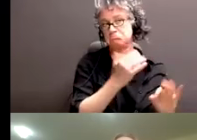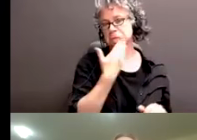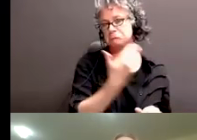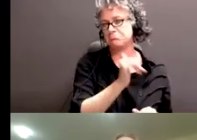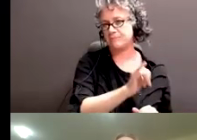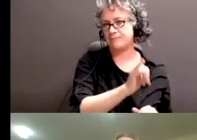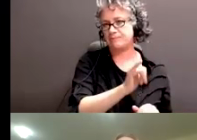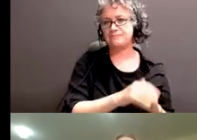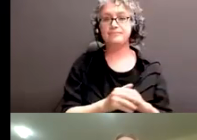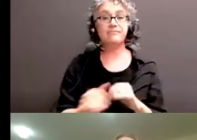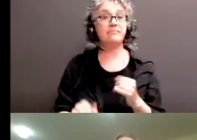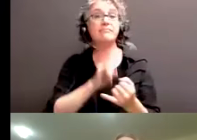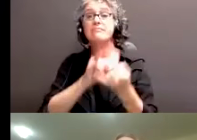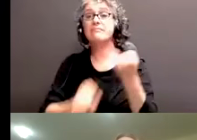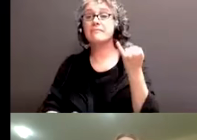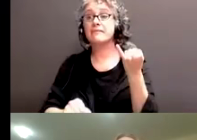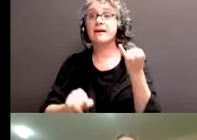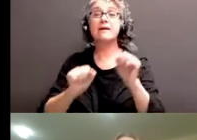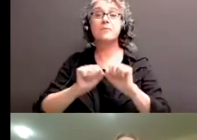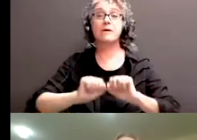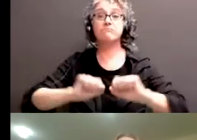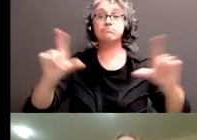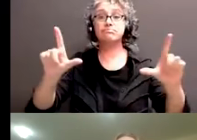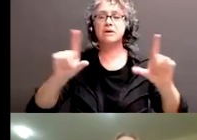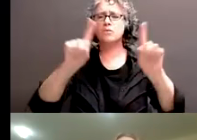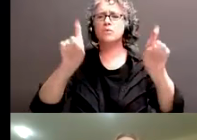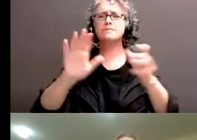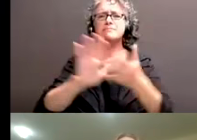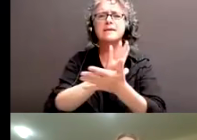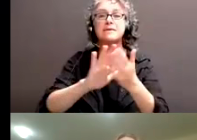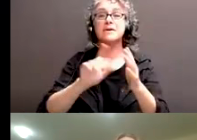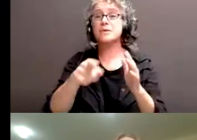feedback. And we would appreciate you taking a few moments just to provide your